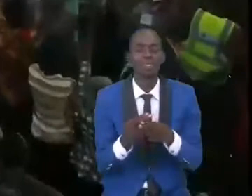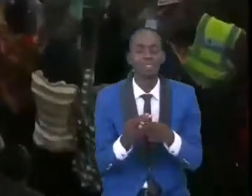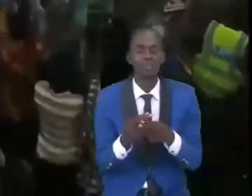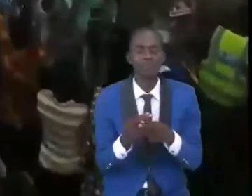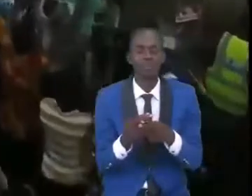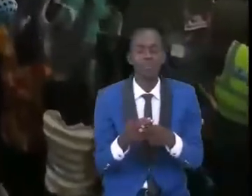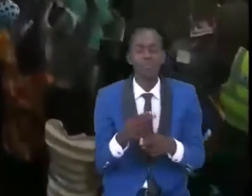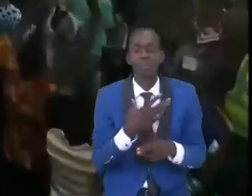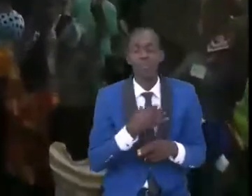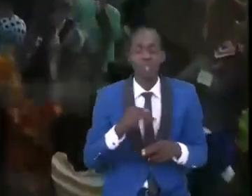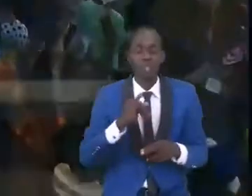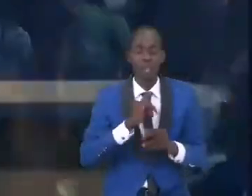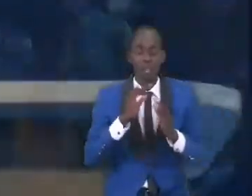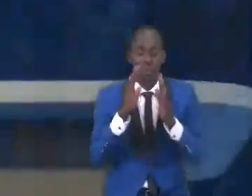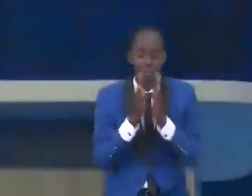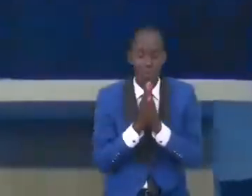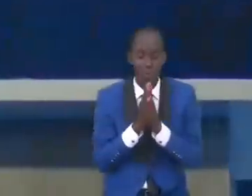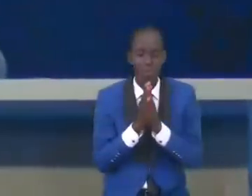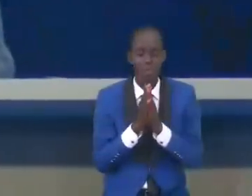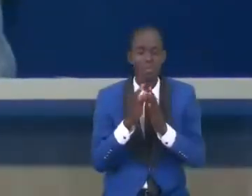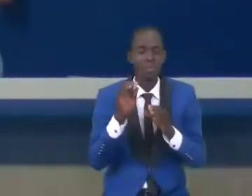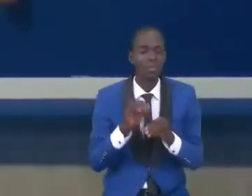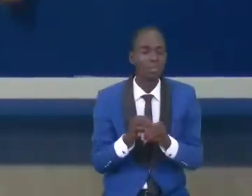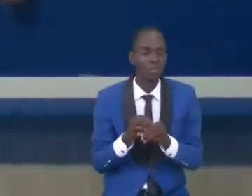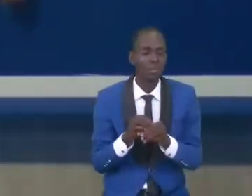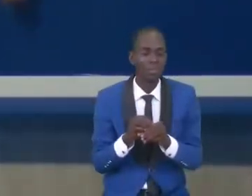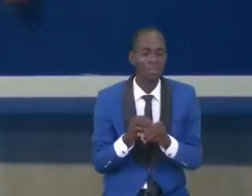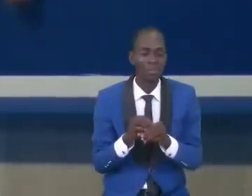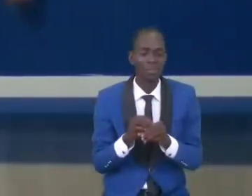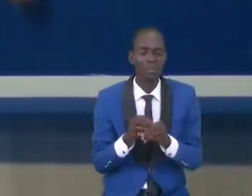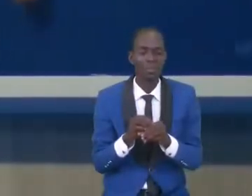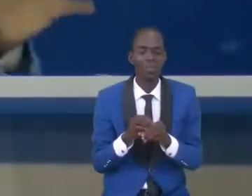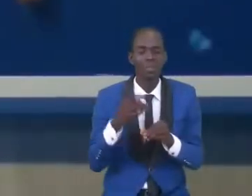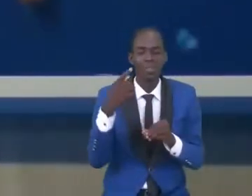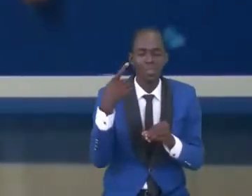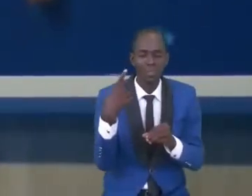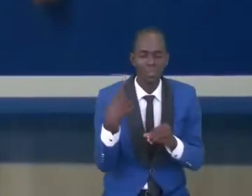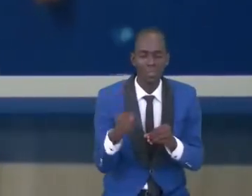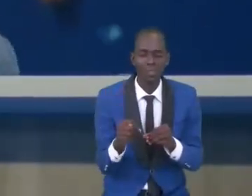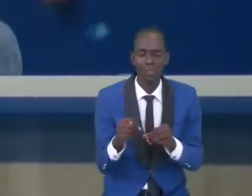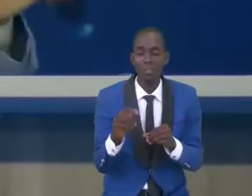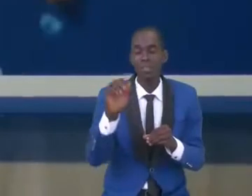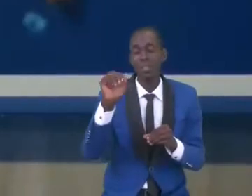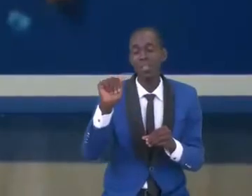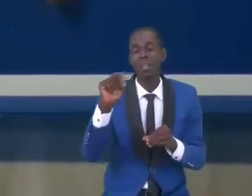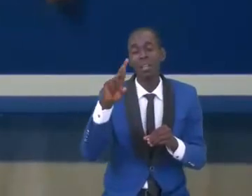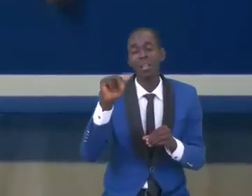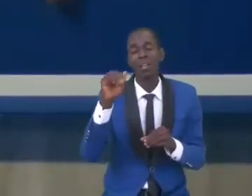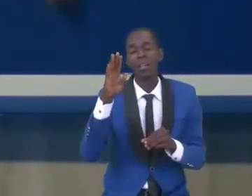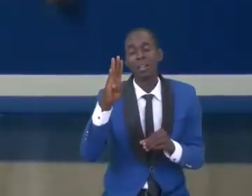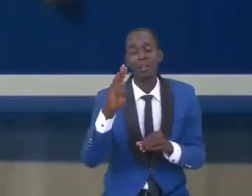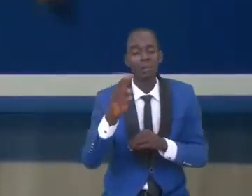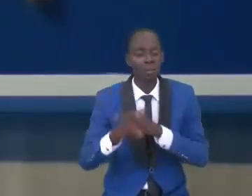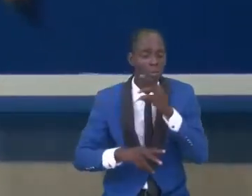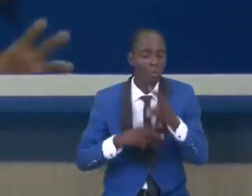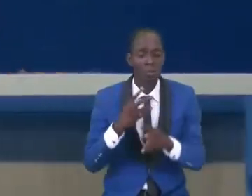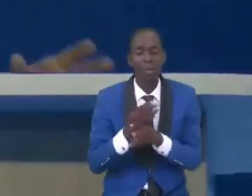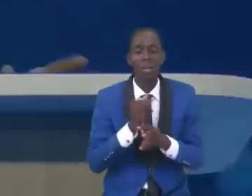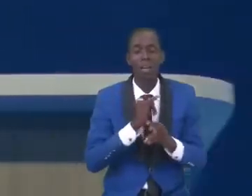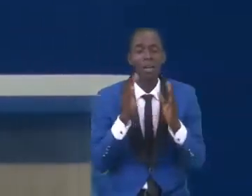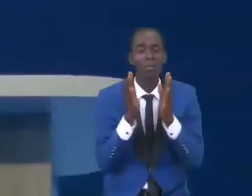And I pray in the Gulf, I pray in the Arab world, everywhere, I pray,